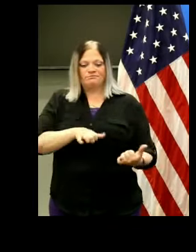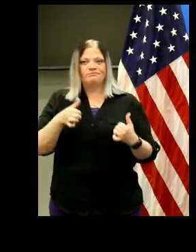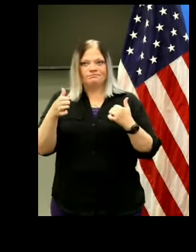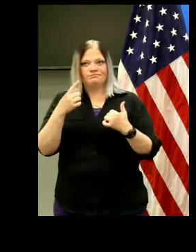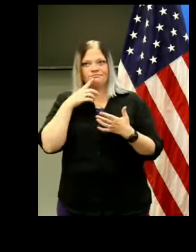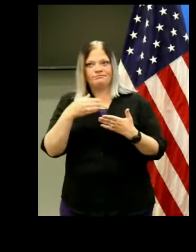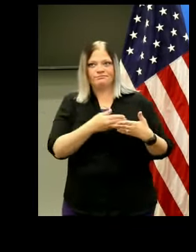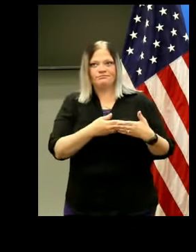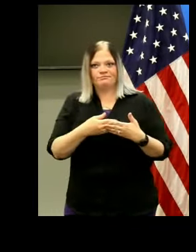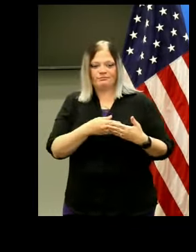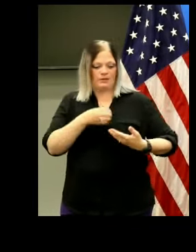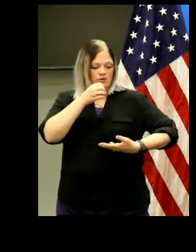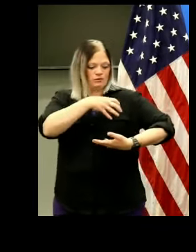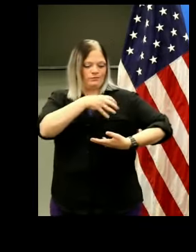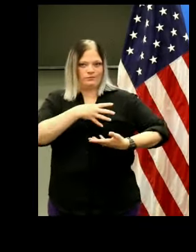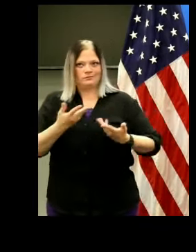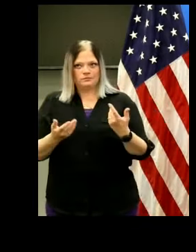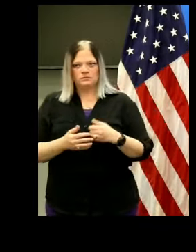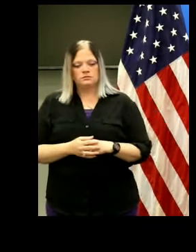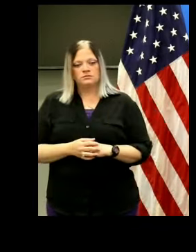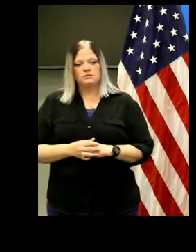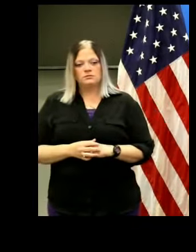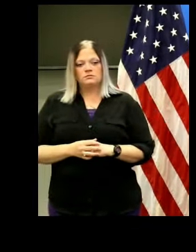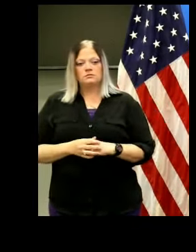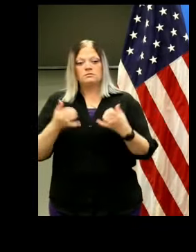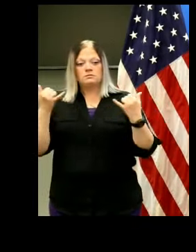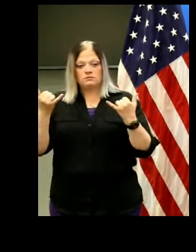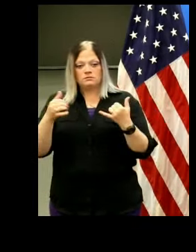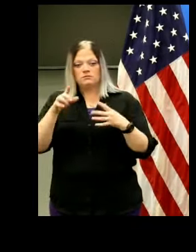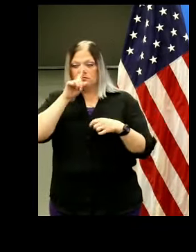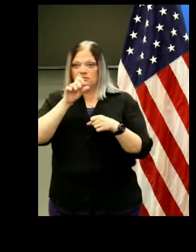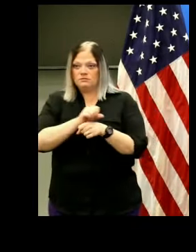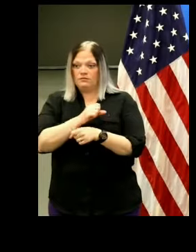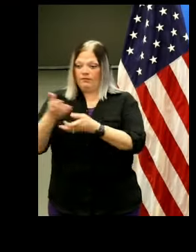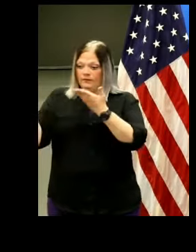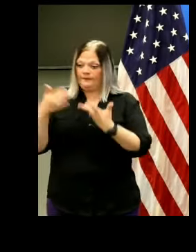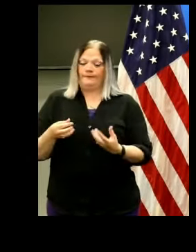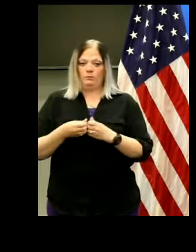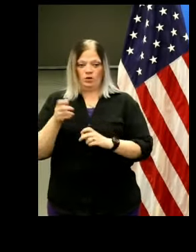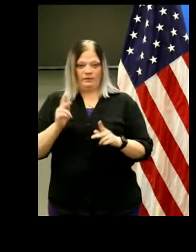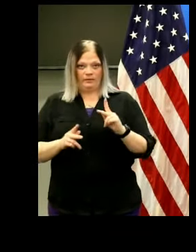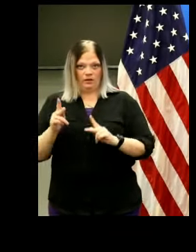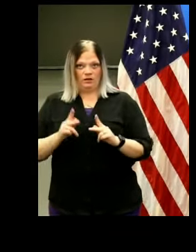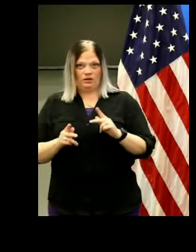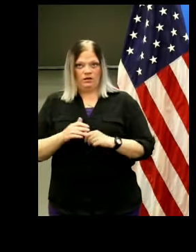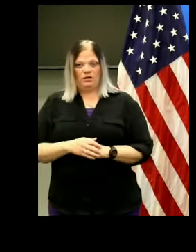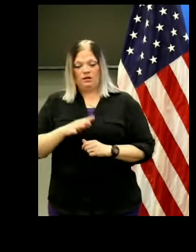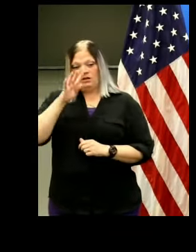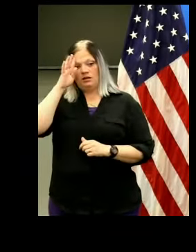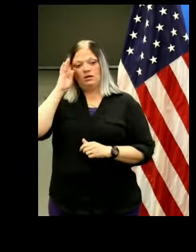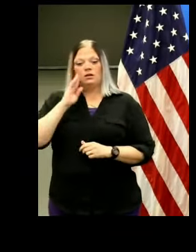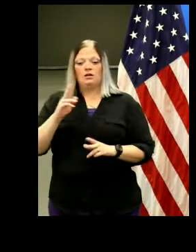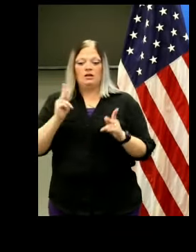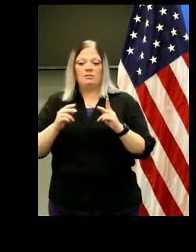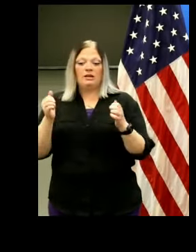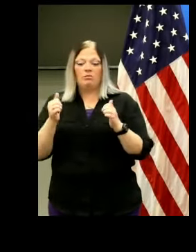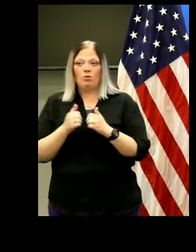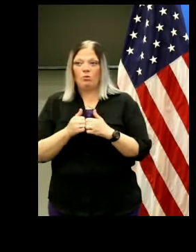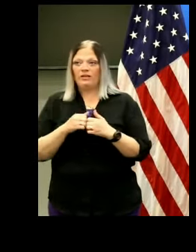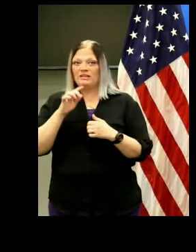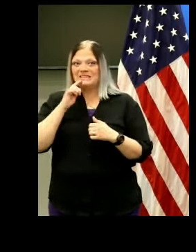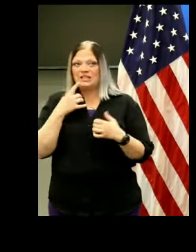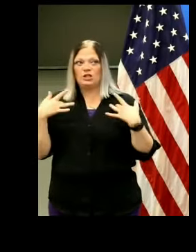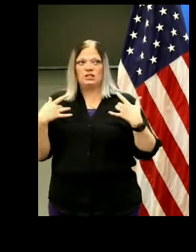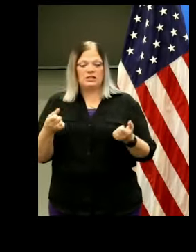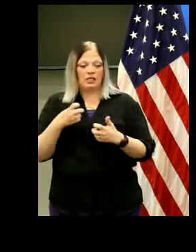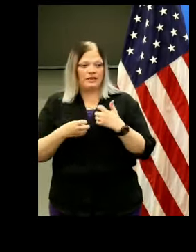in places of worship, that now you can actually bring more people in. Those with a chronic health condition or people with